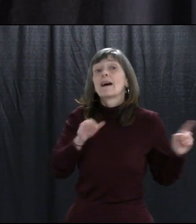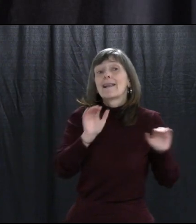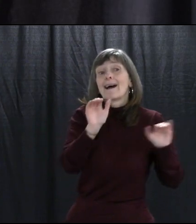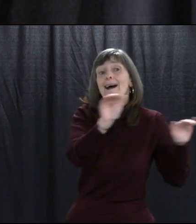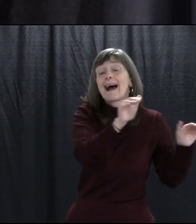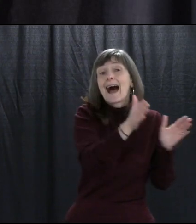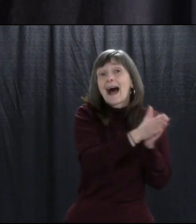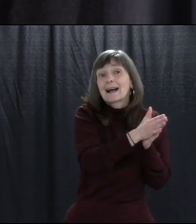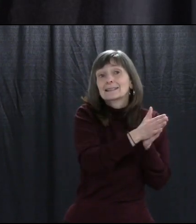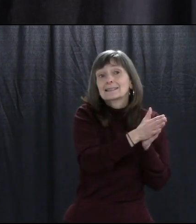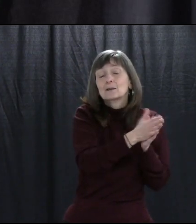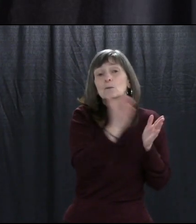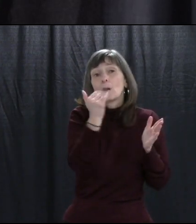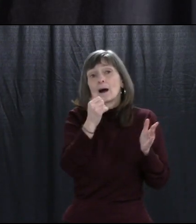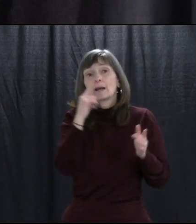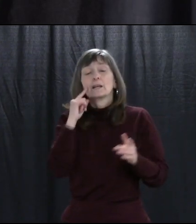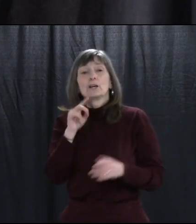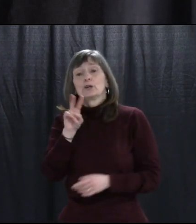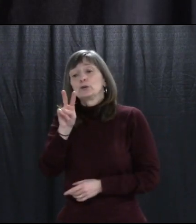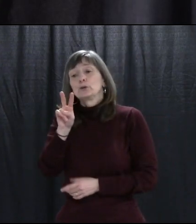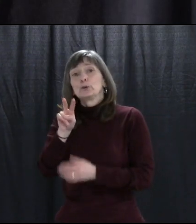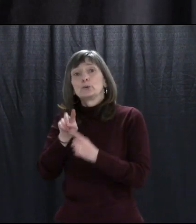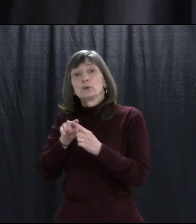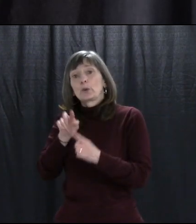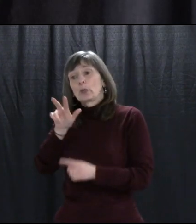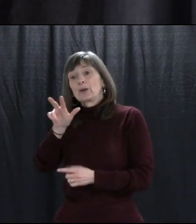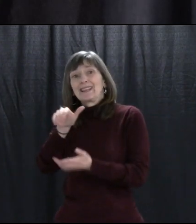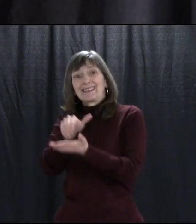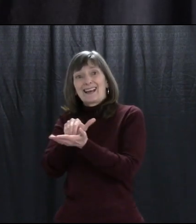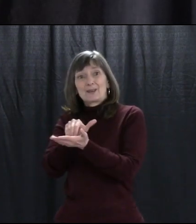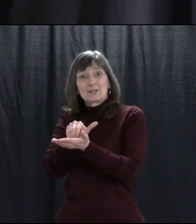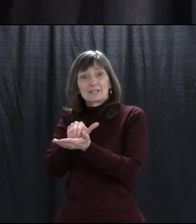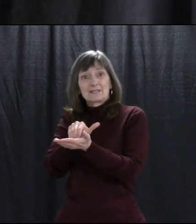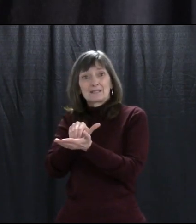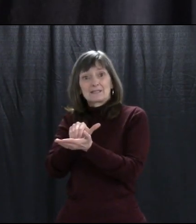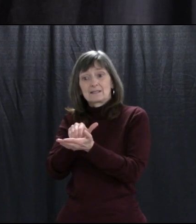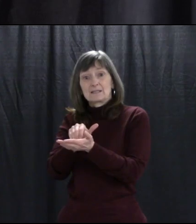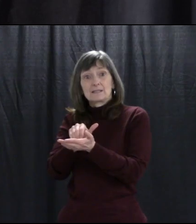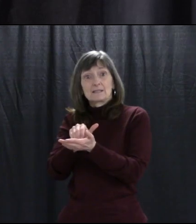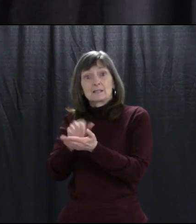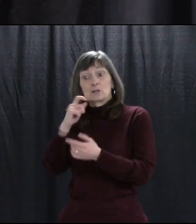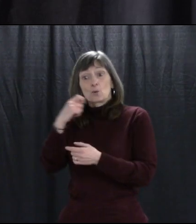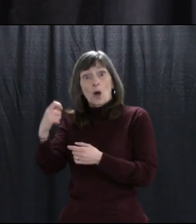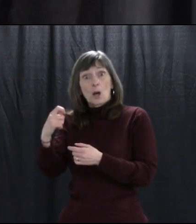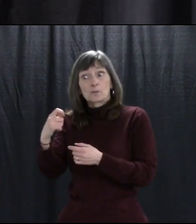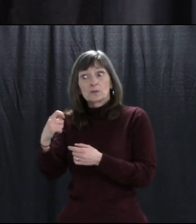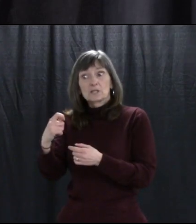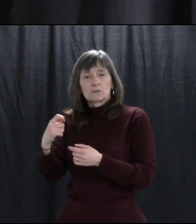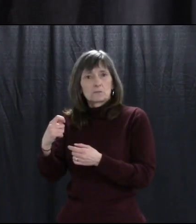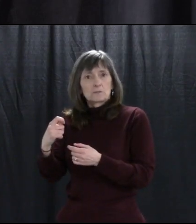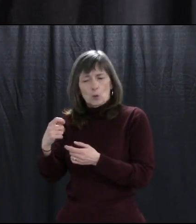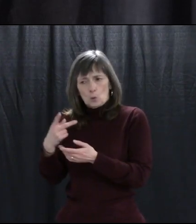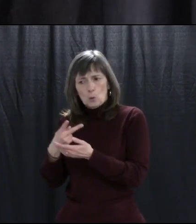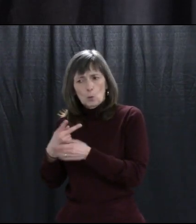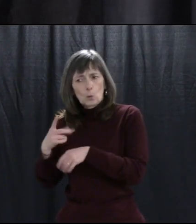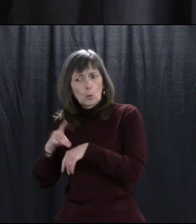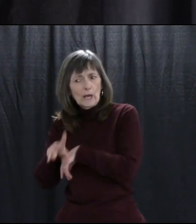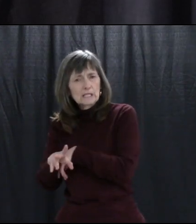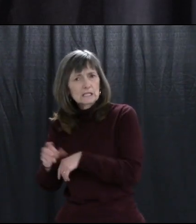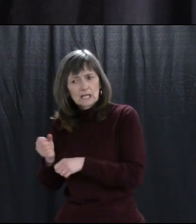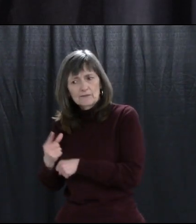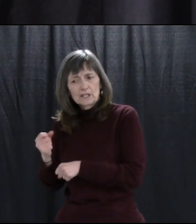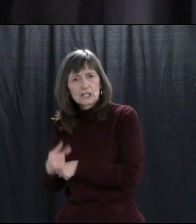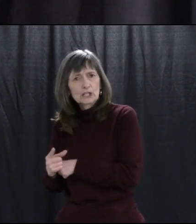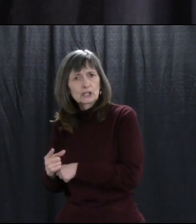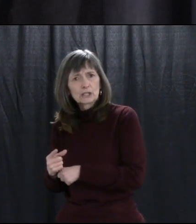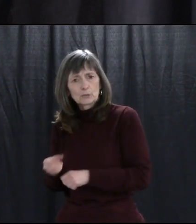we waste 2,000 to 3,000 of those swabs every year. And someone, and I can't honestly remember who it was, says, why not just ask for